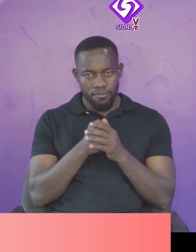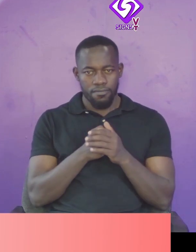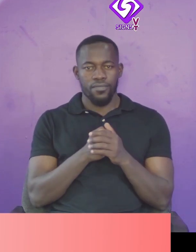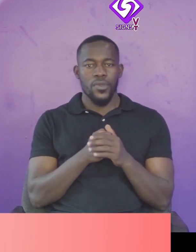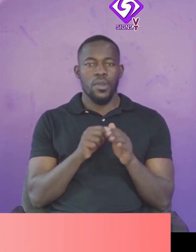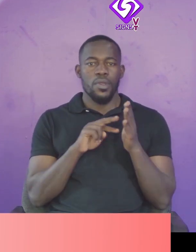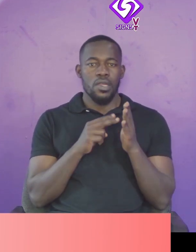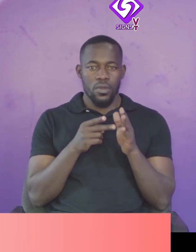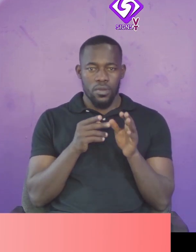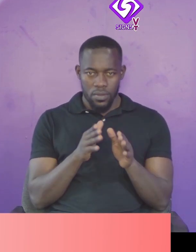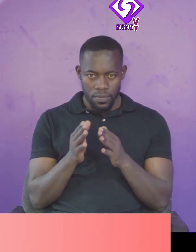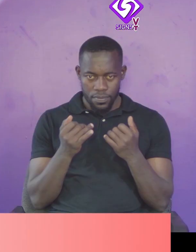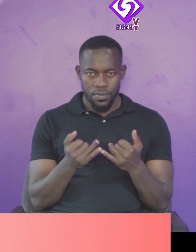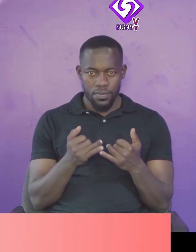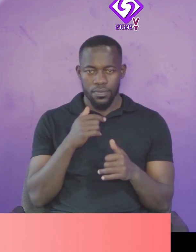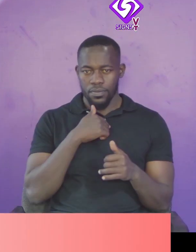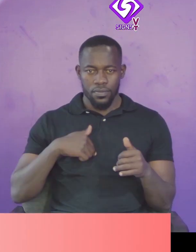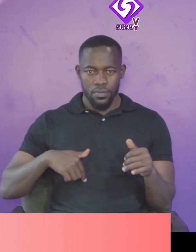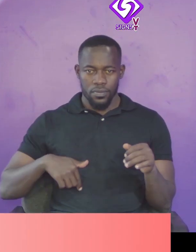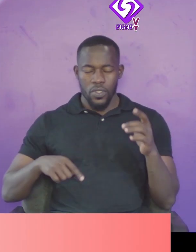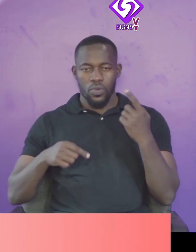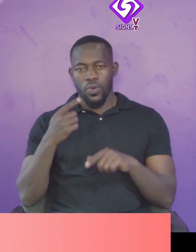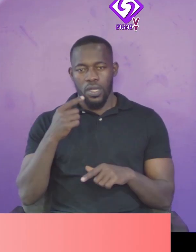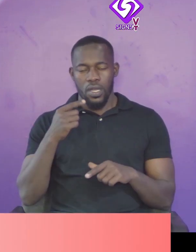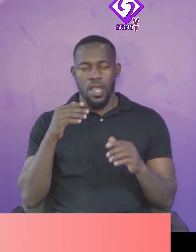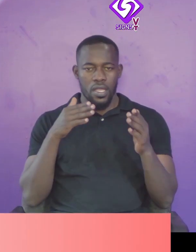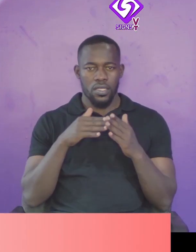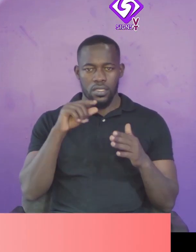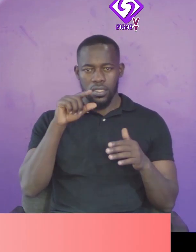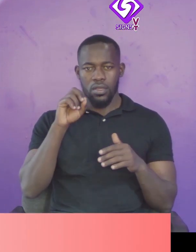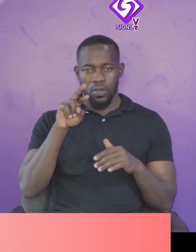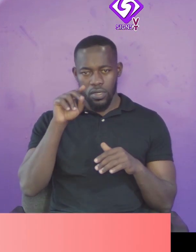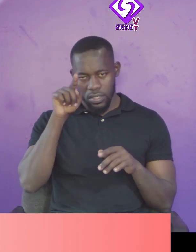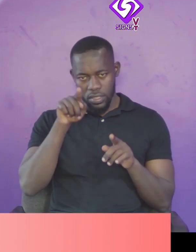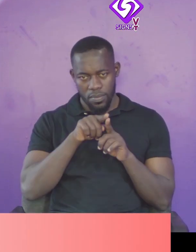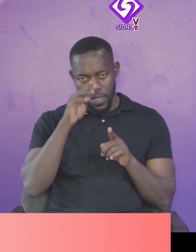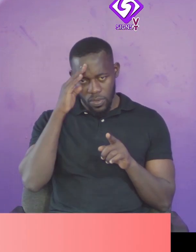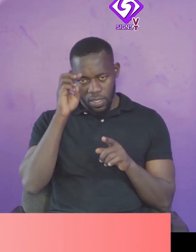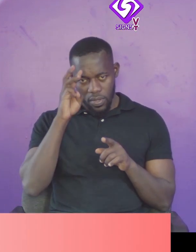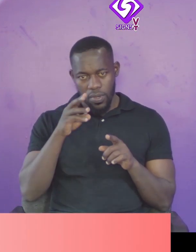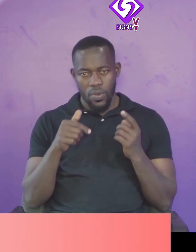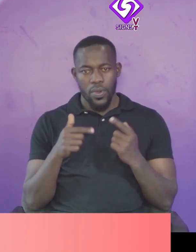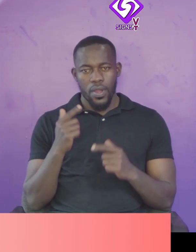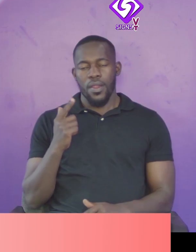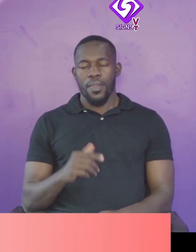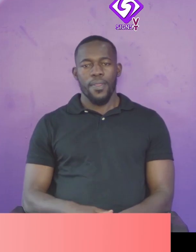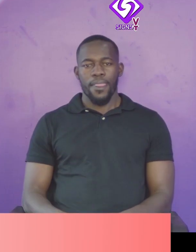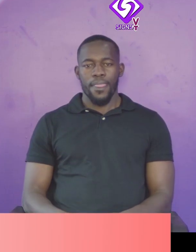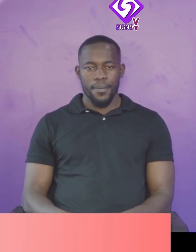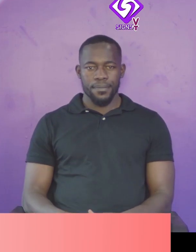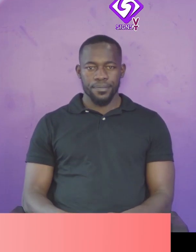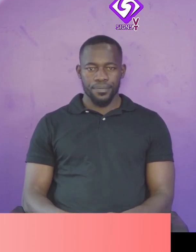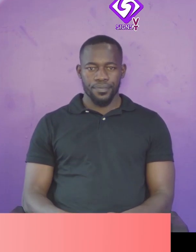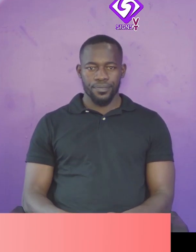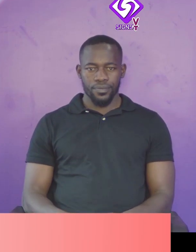the time for AFC Leopards to counterattack, and I'm sure they are going to win. What is your take? I've already